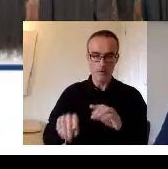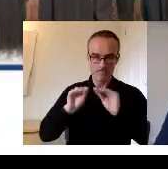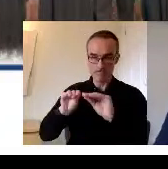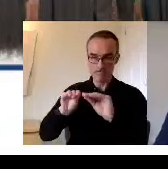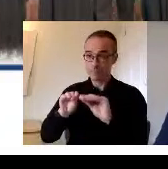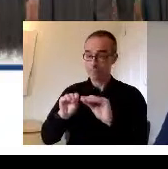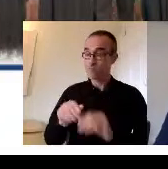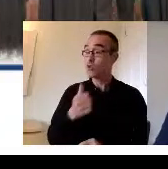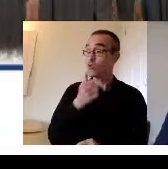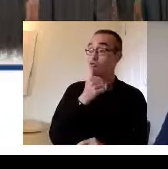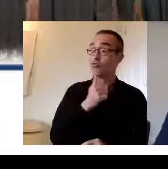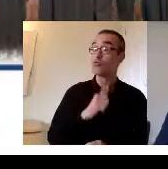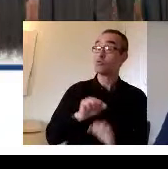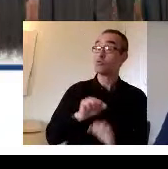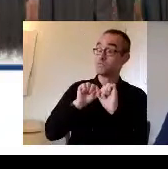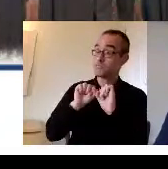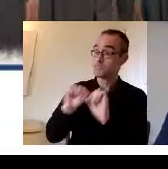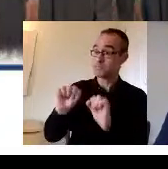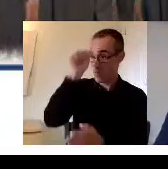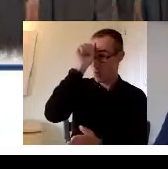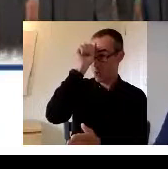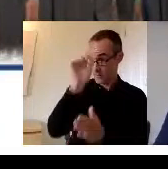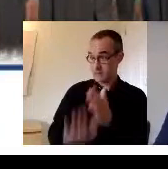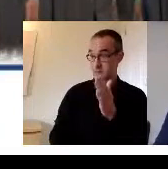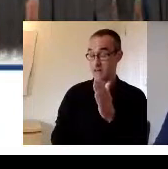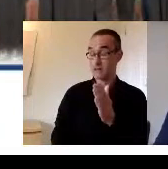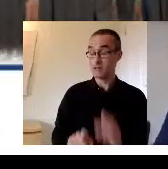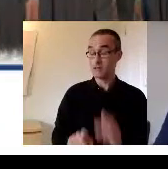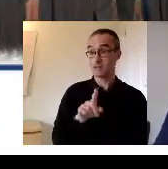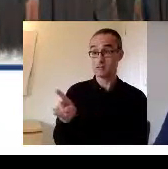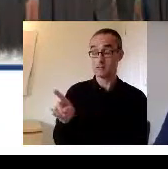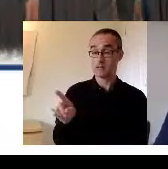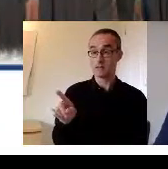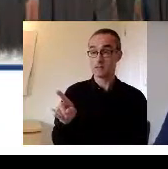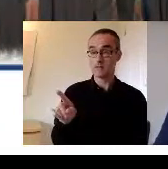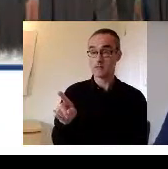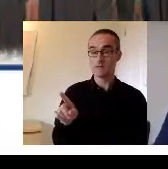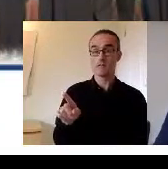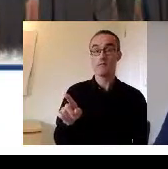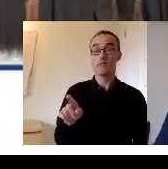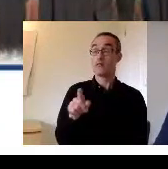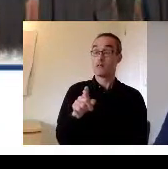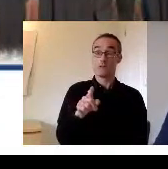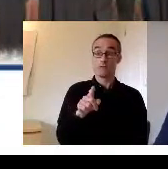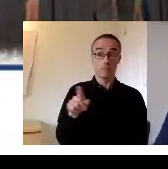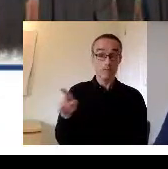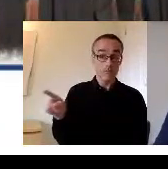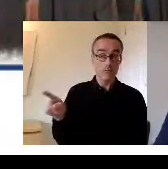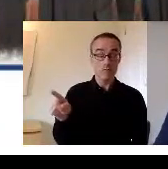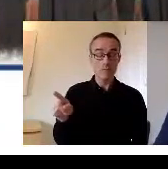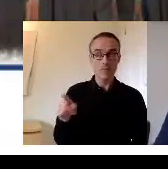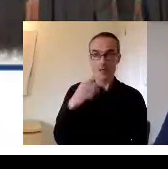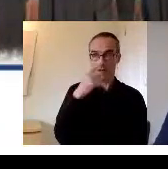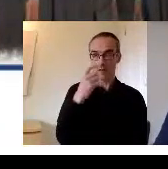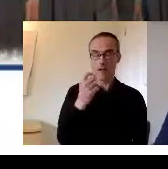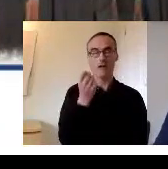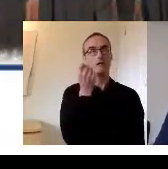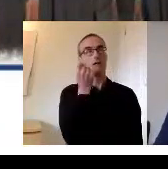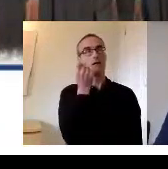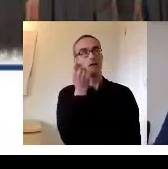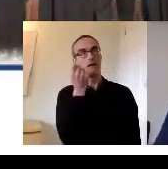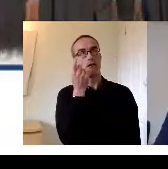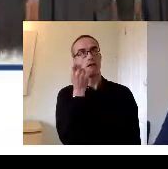experience, and that's what we're finding is the individuals on the program can relate to. They see people like